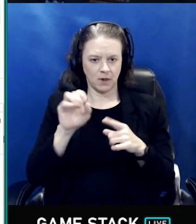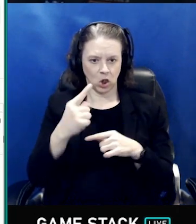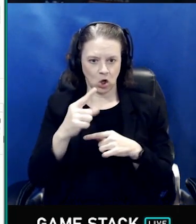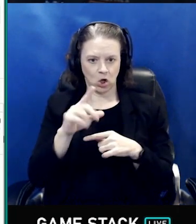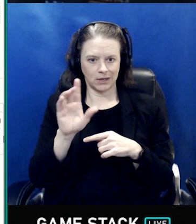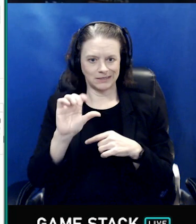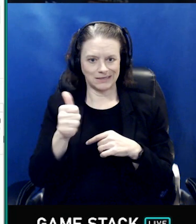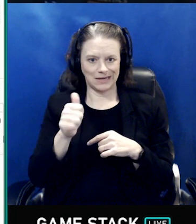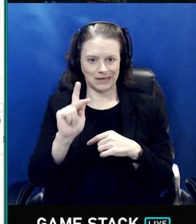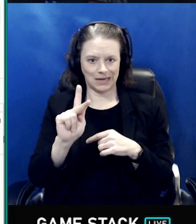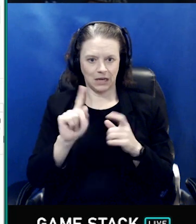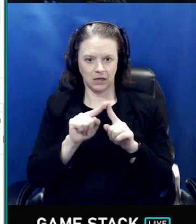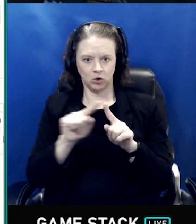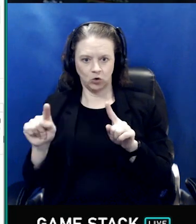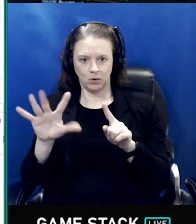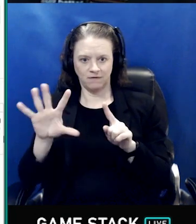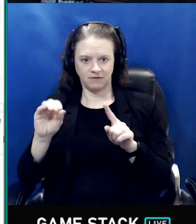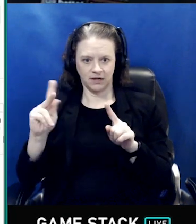log 50K.